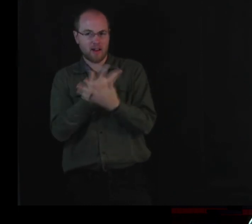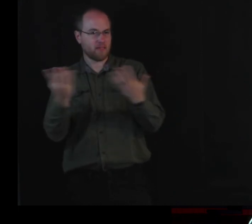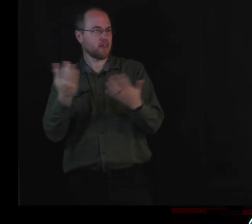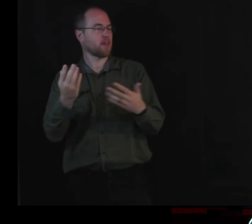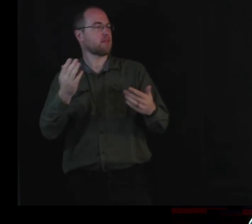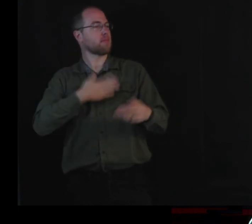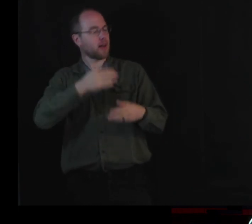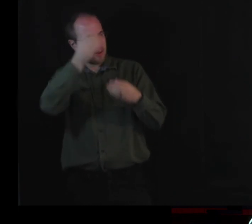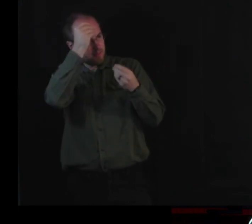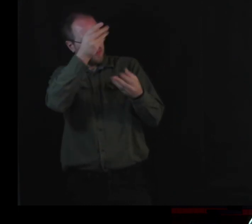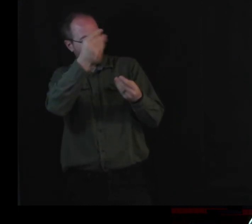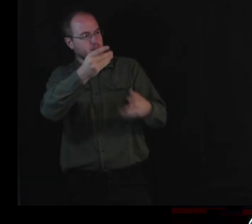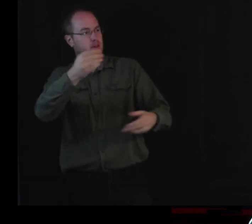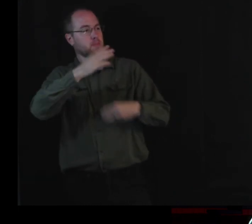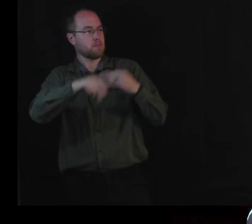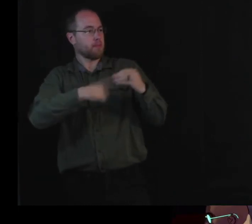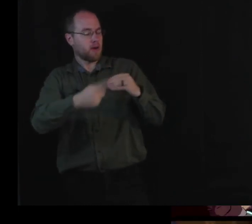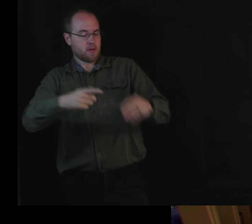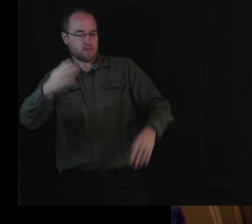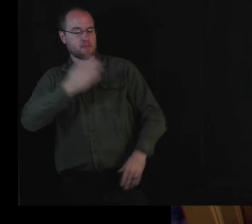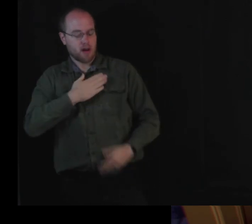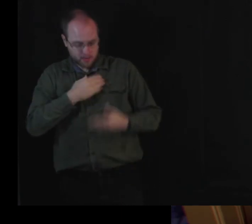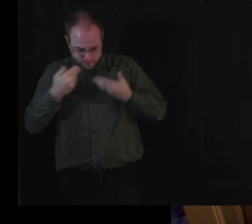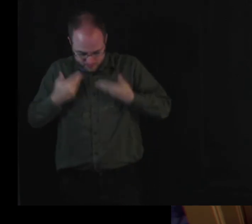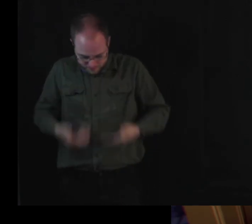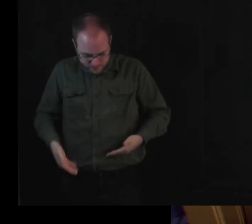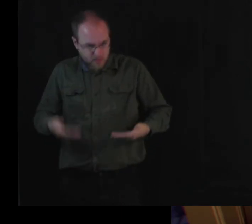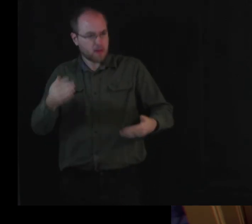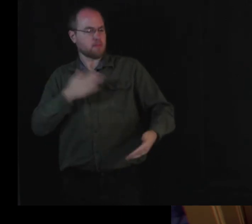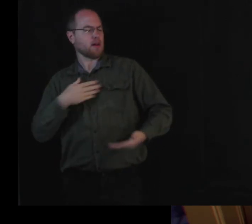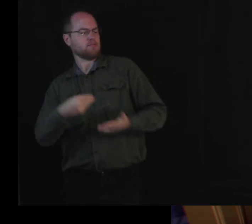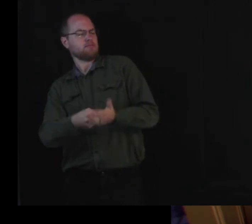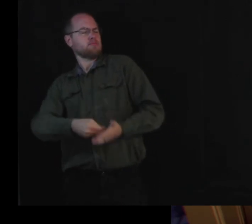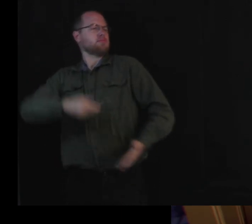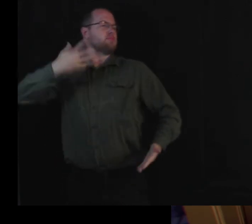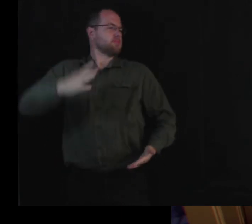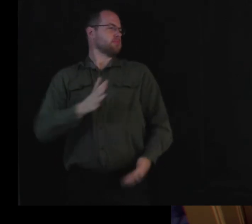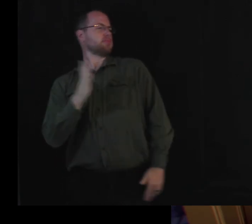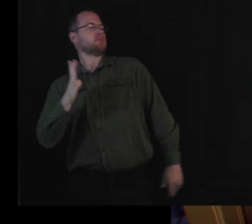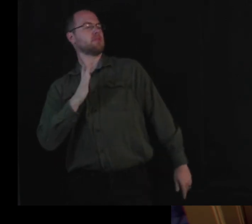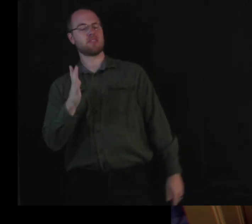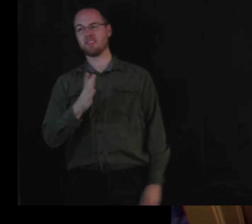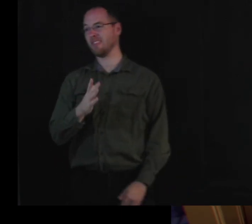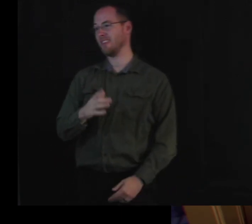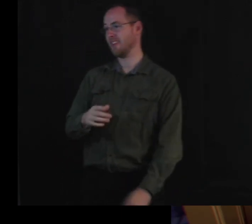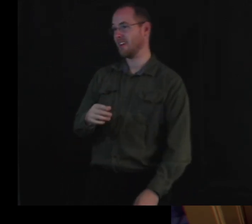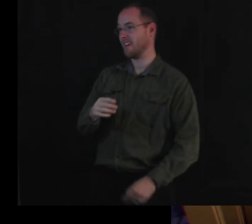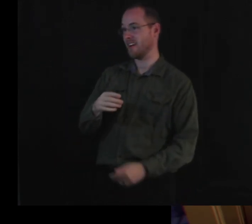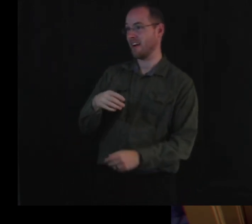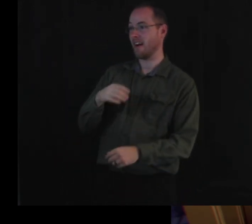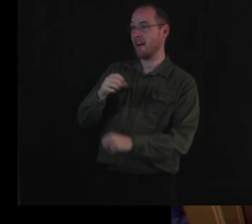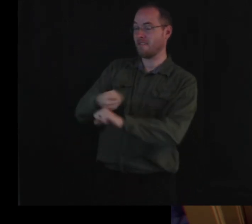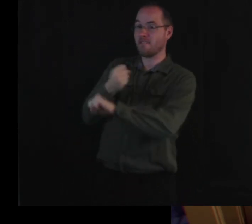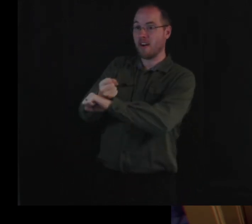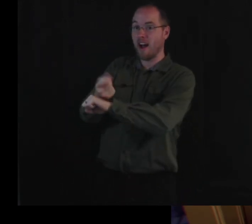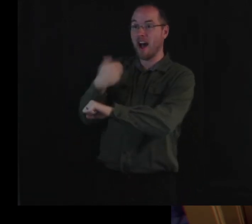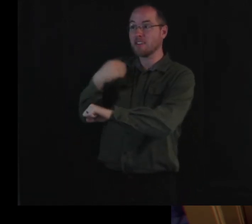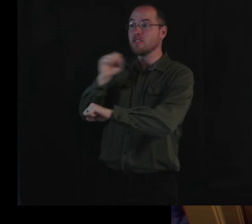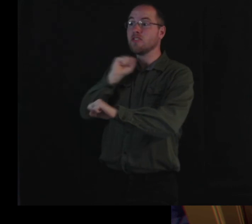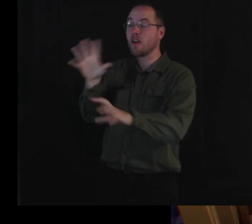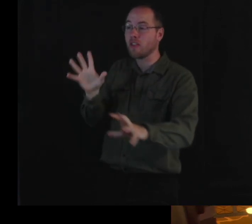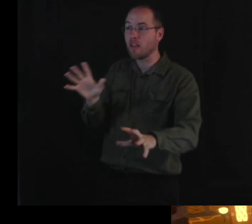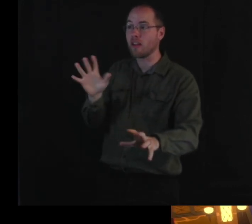My grand and impressive wealth. A vault which contains no such information. No